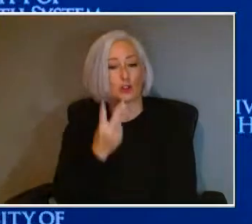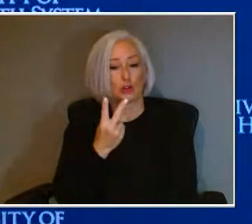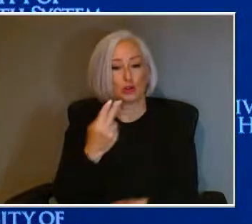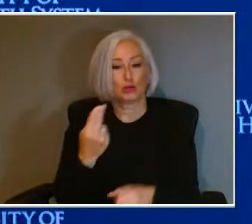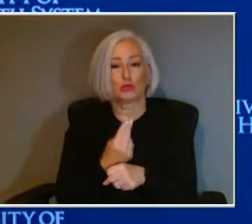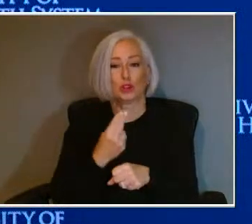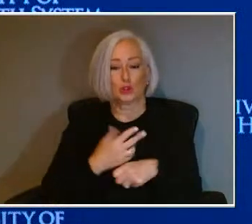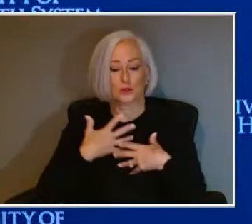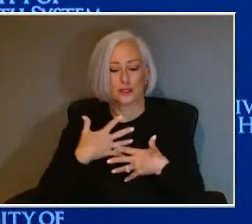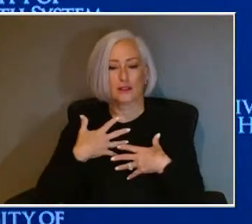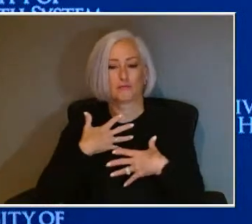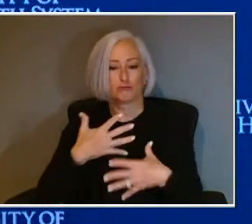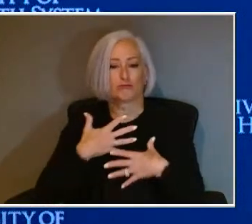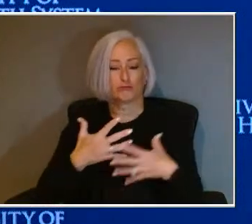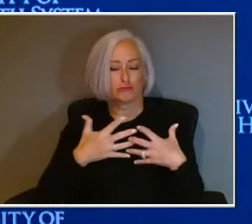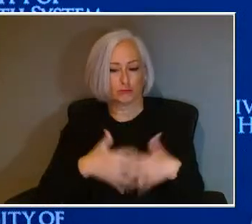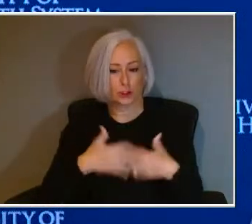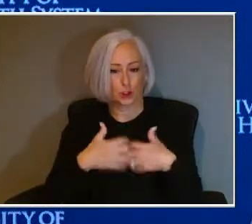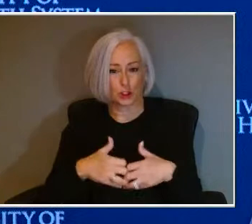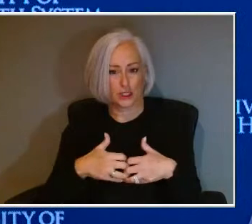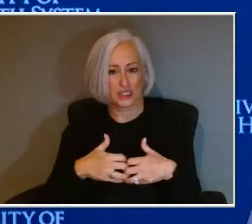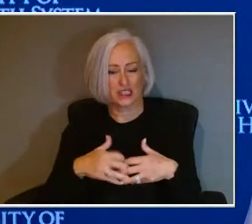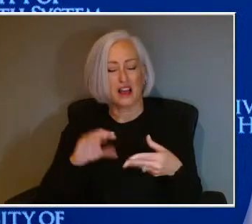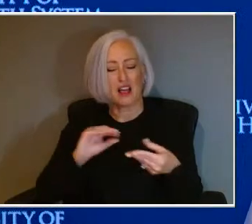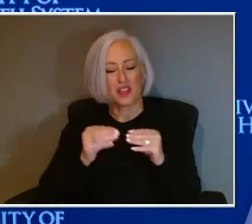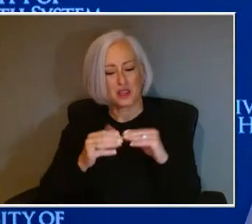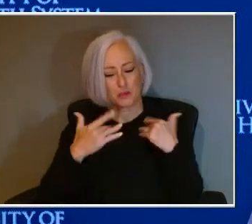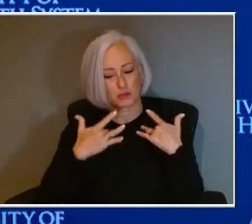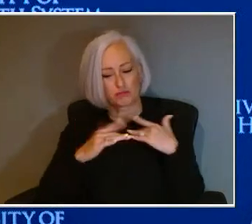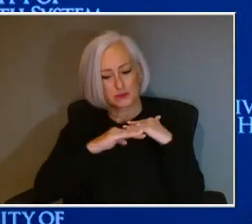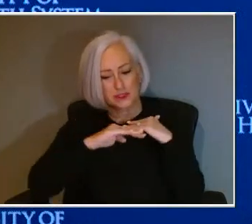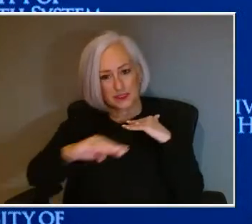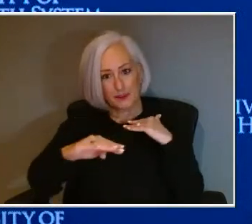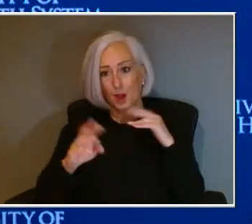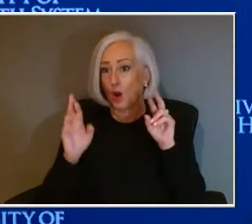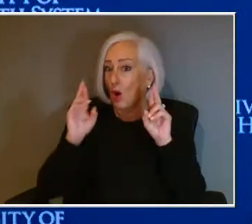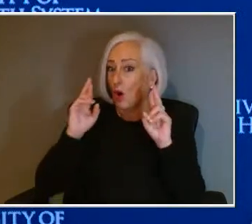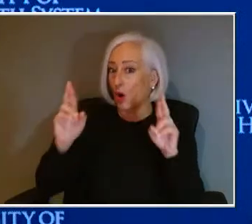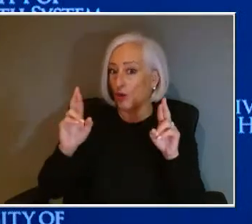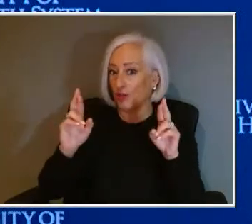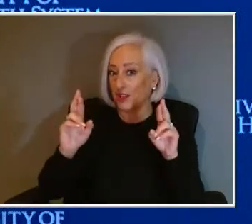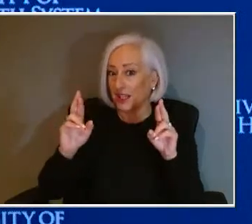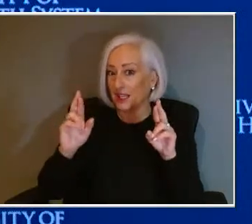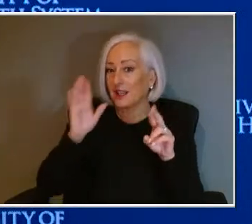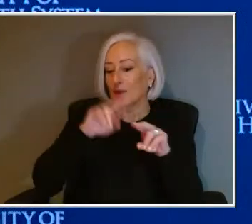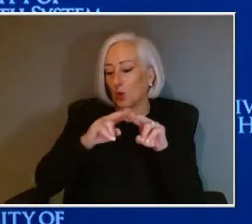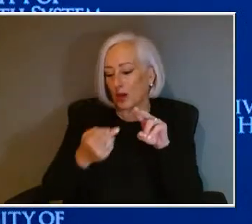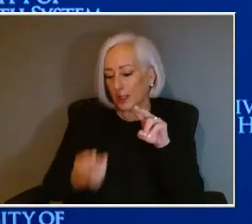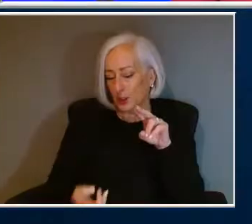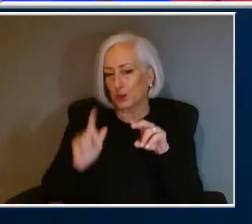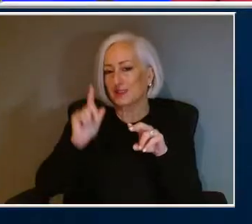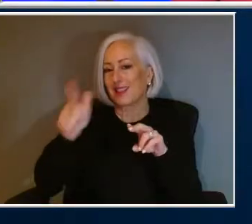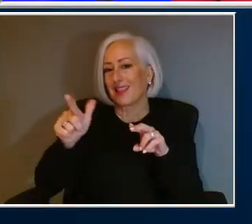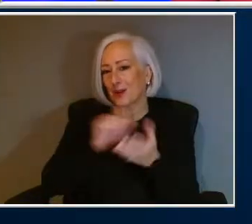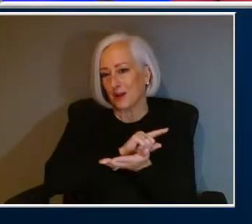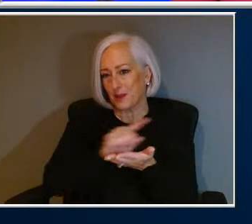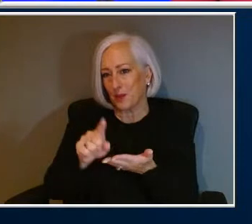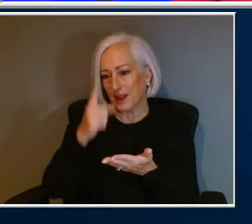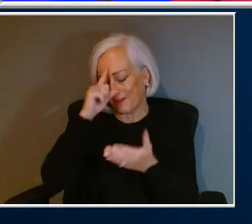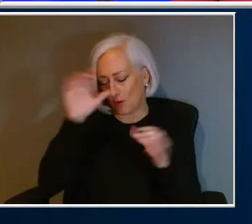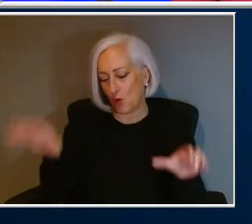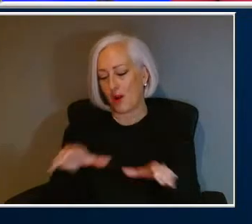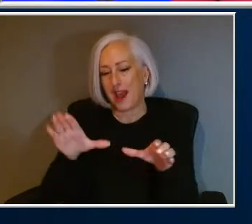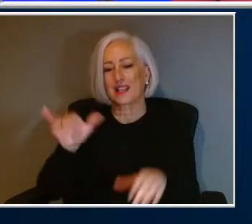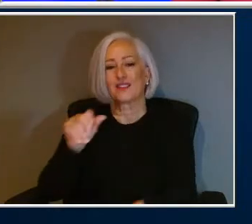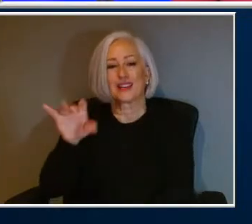we've been seeing the last couple weeks is that those numbers do dip later in the week as well for those active cases. All right, Doc Hawk, spring has